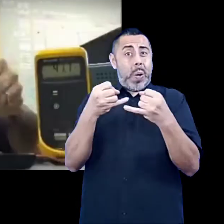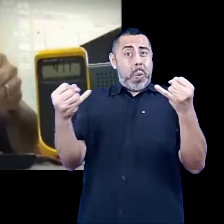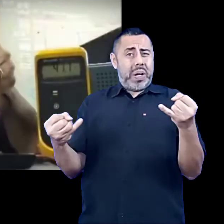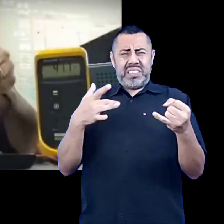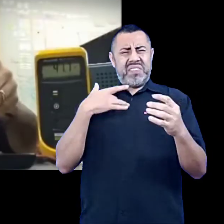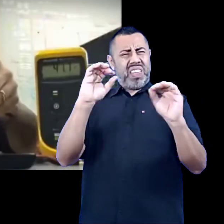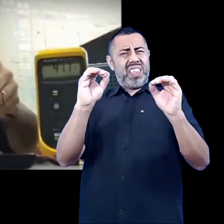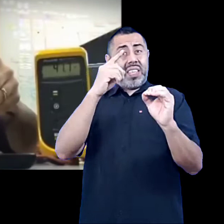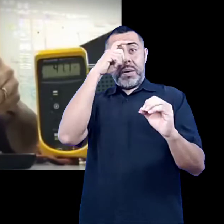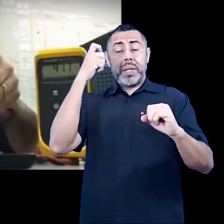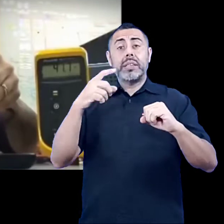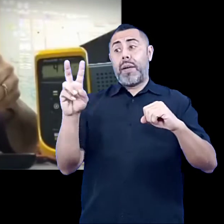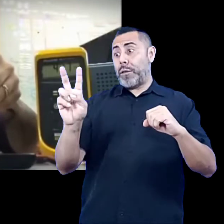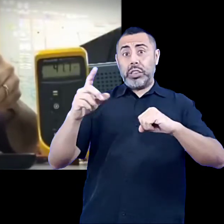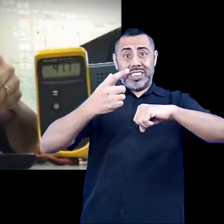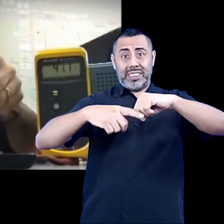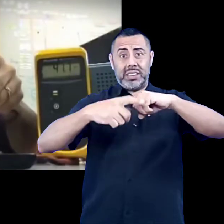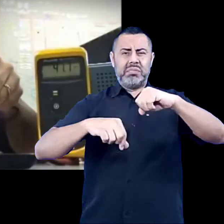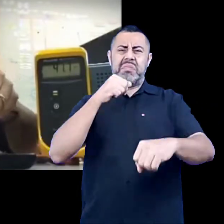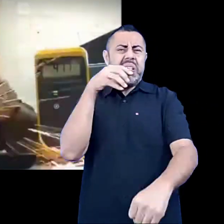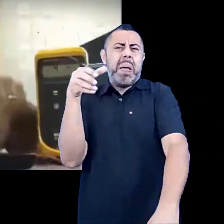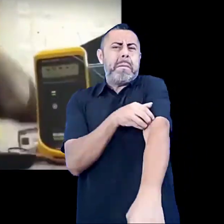can't even feel it because the voltage is not high enough.